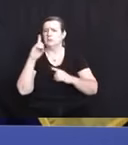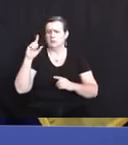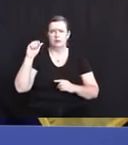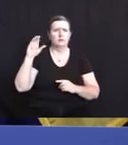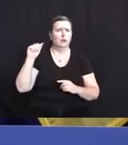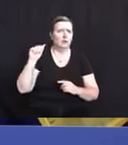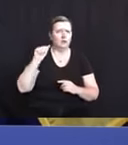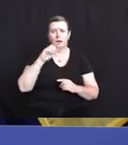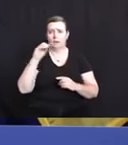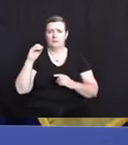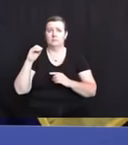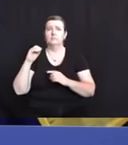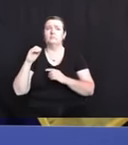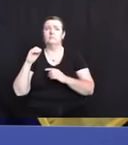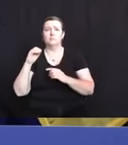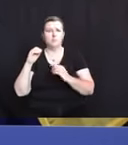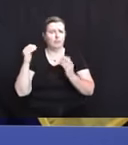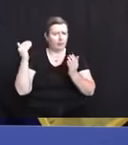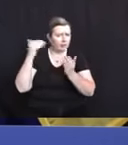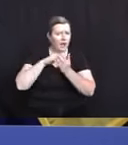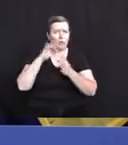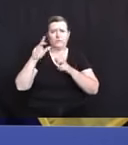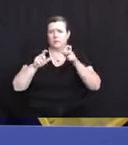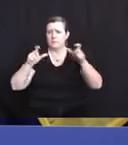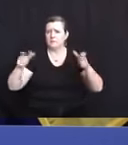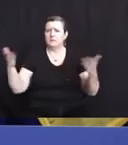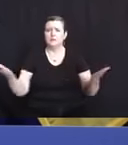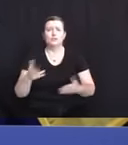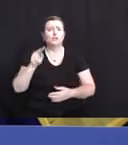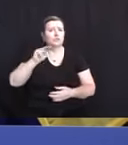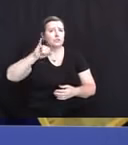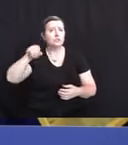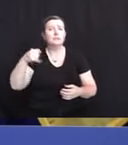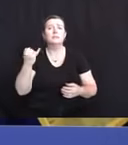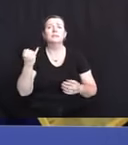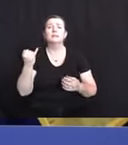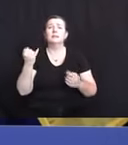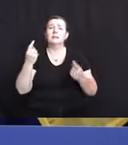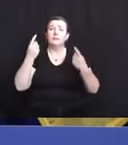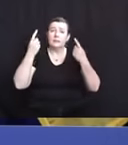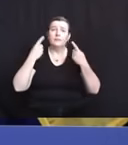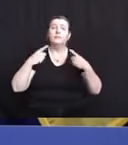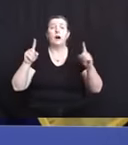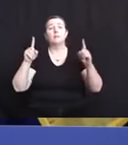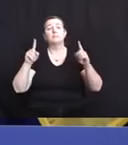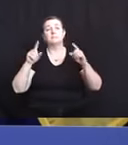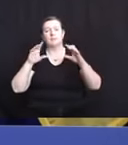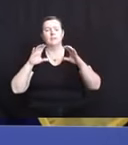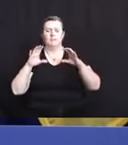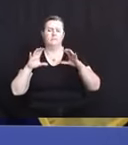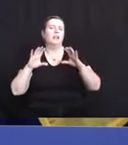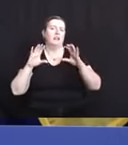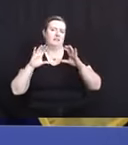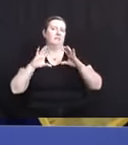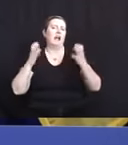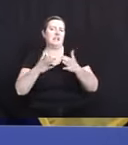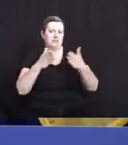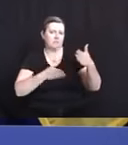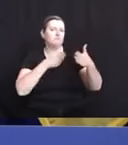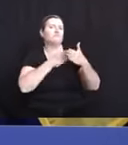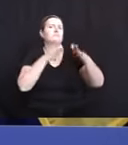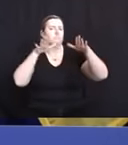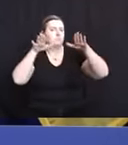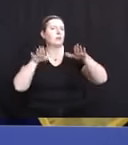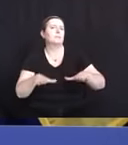of New Jerseyans. With this case settled, I am hopeful that Congress will finally move to further support our dreamers and provide a